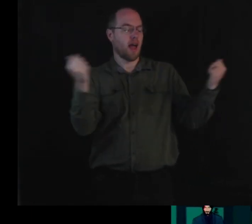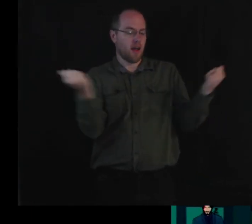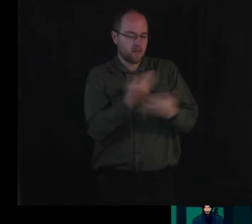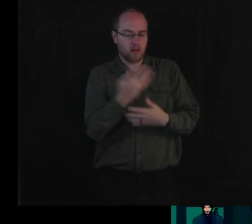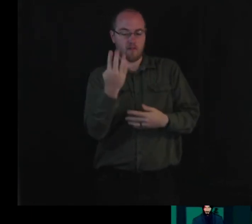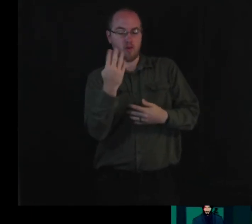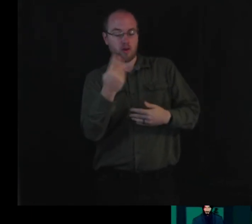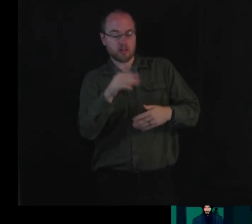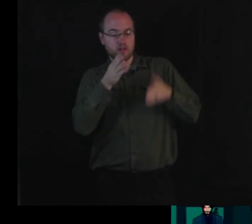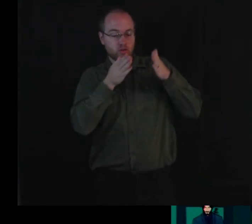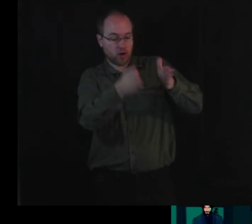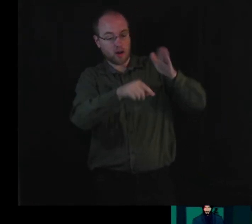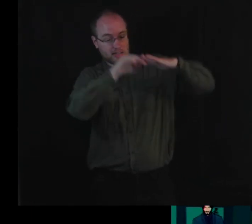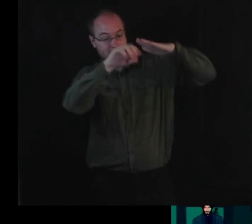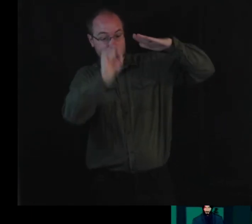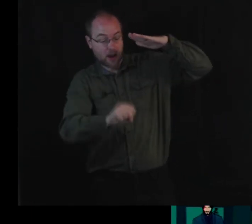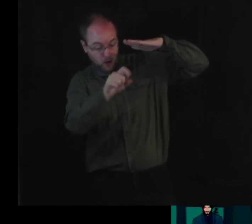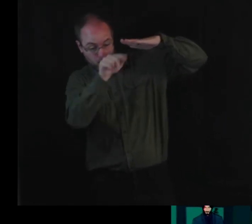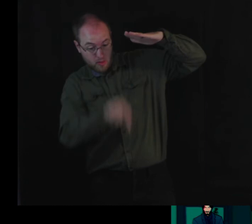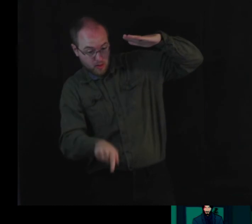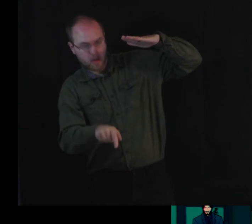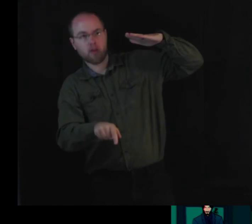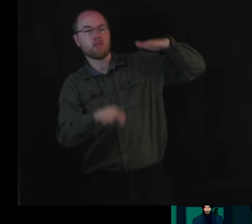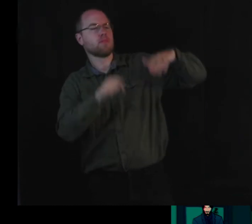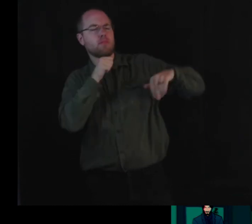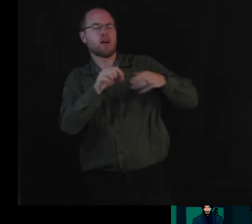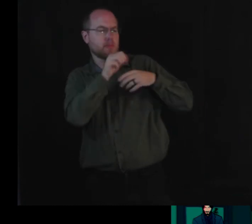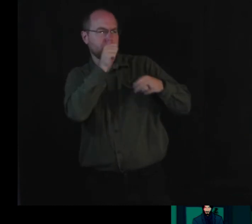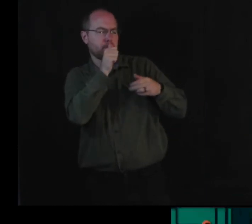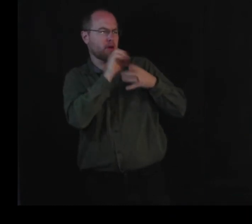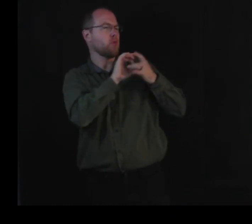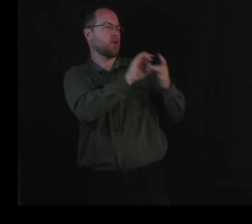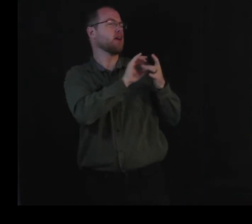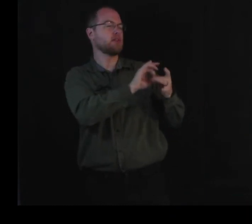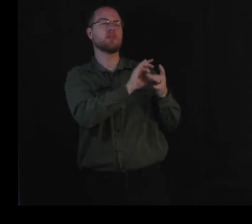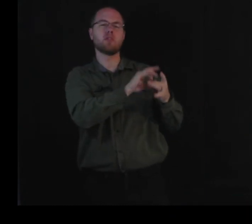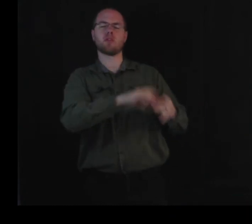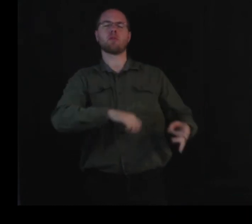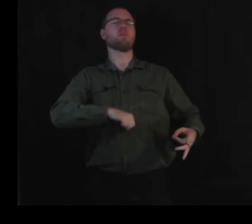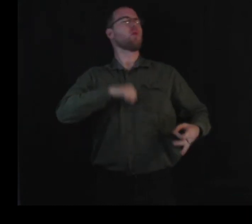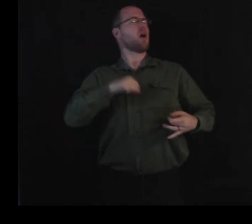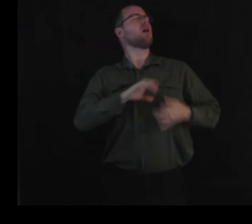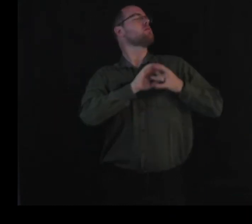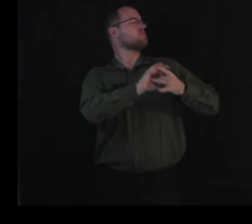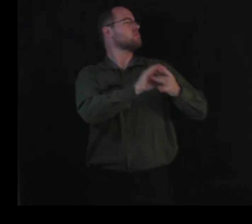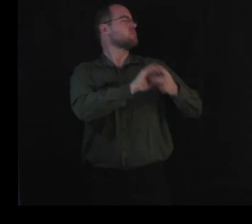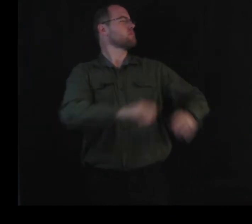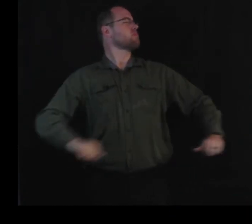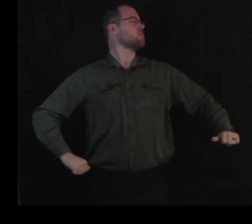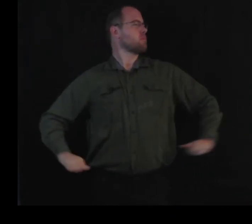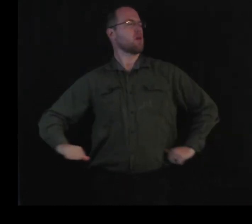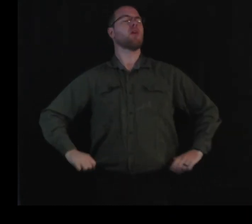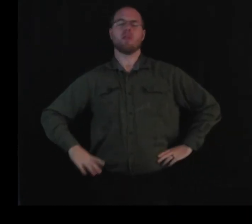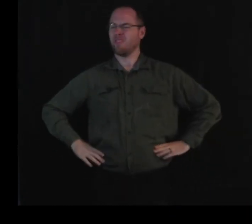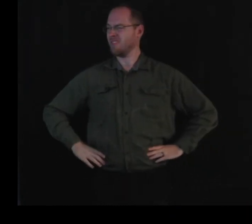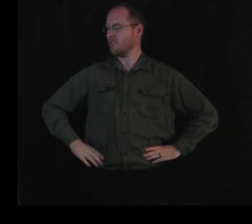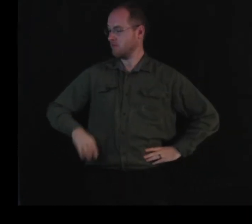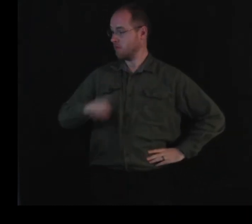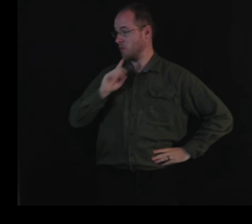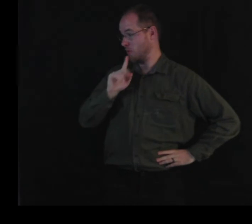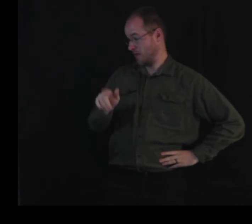no secret of our relationship. Hell, he was proud of it. I honestly believed